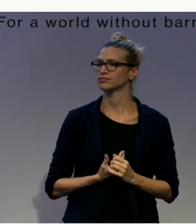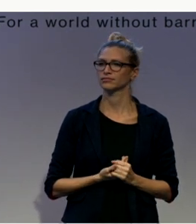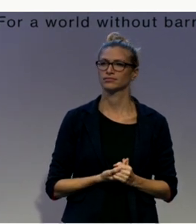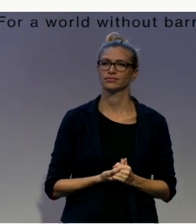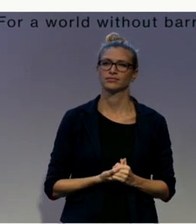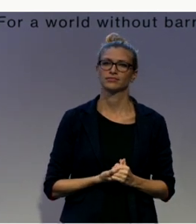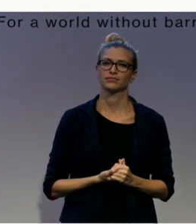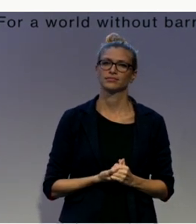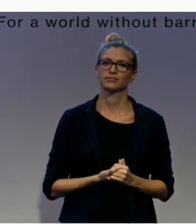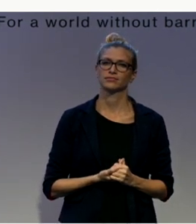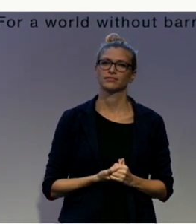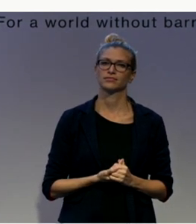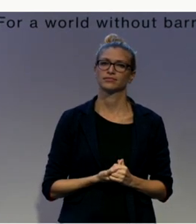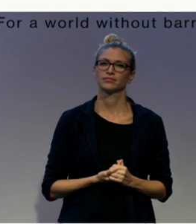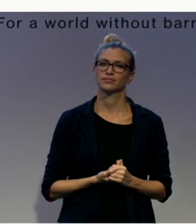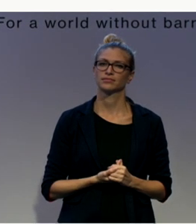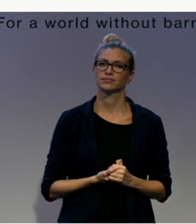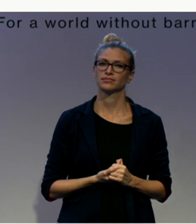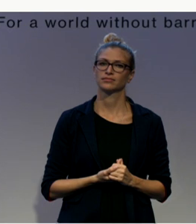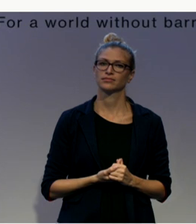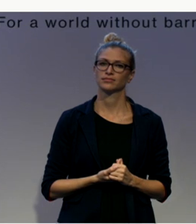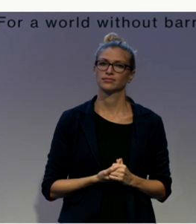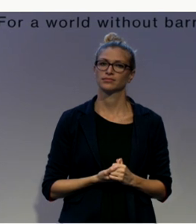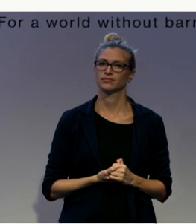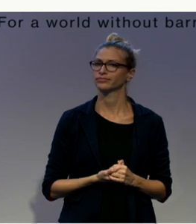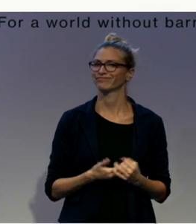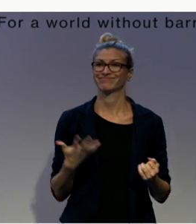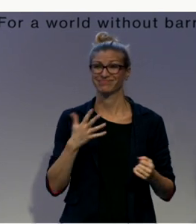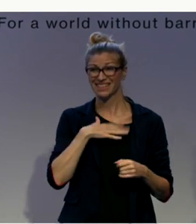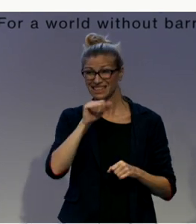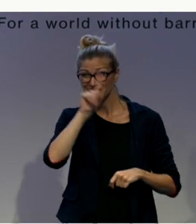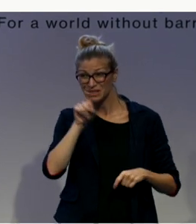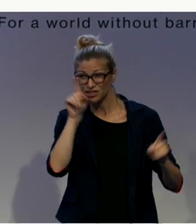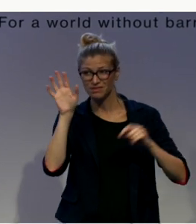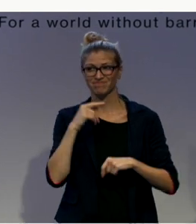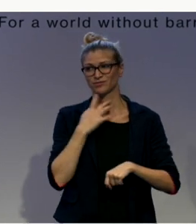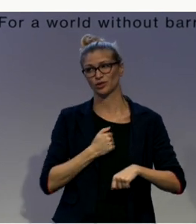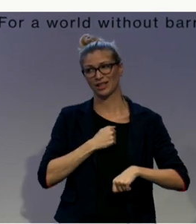I think, do we have time for questions, or are we're done? Or